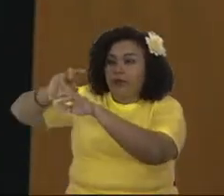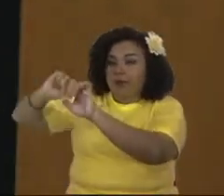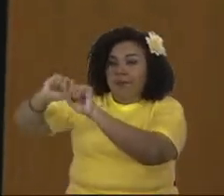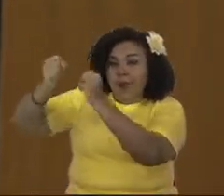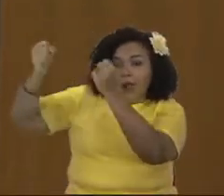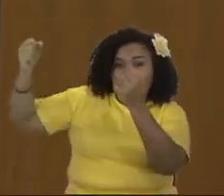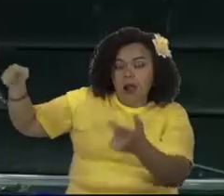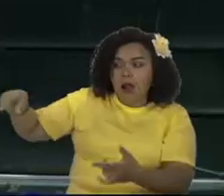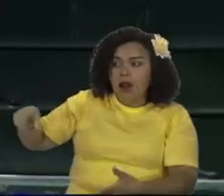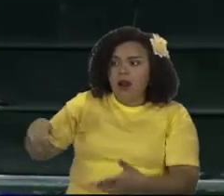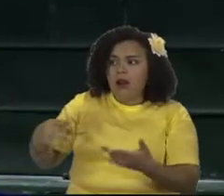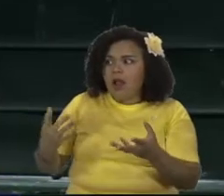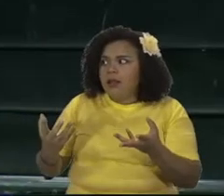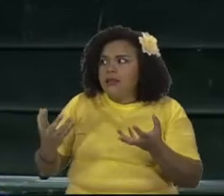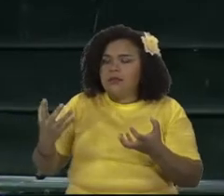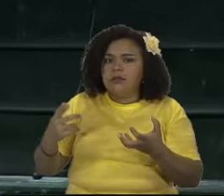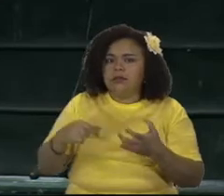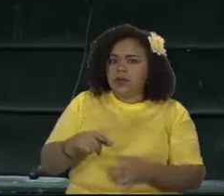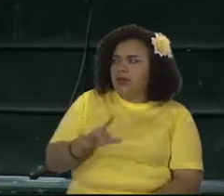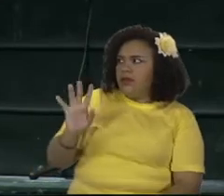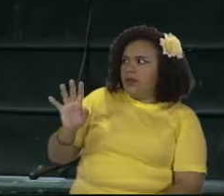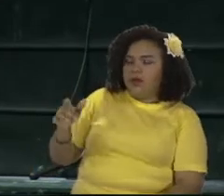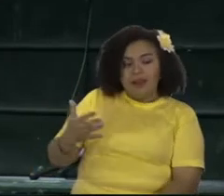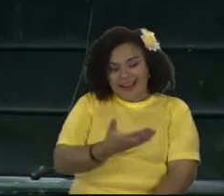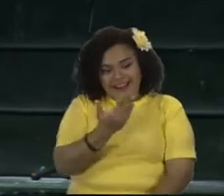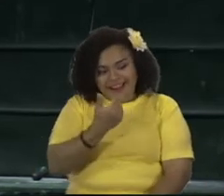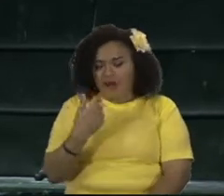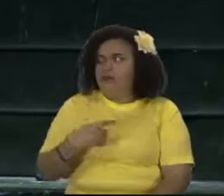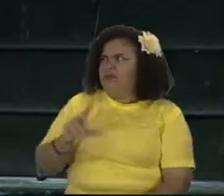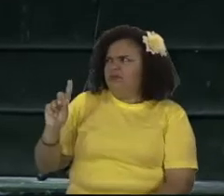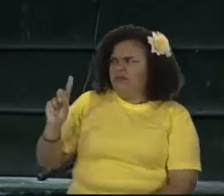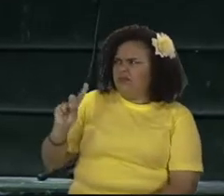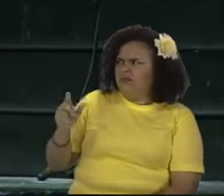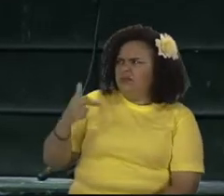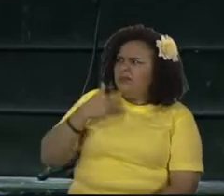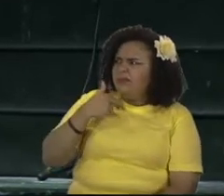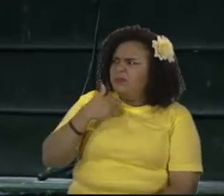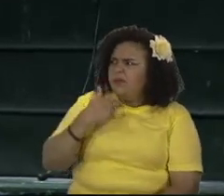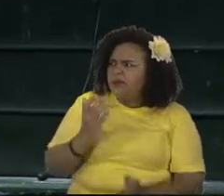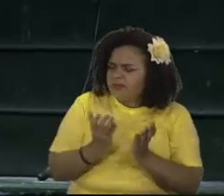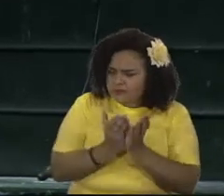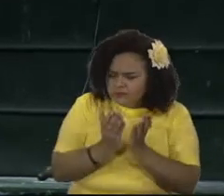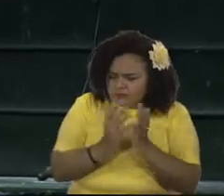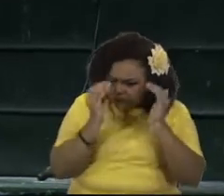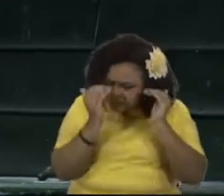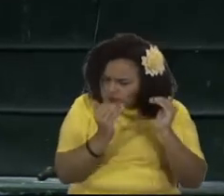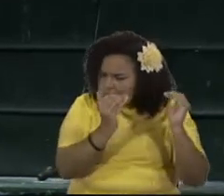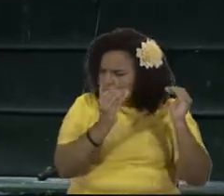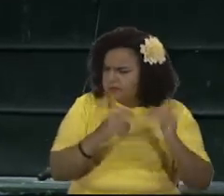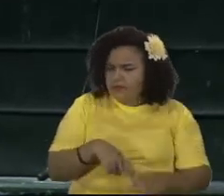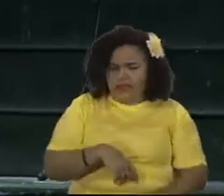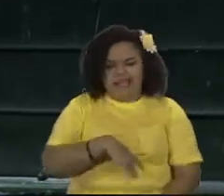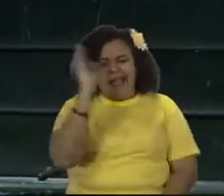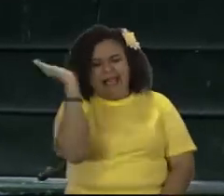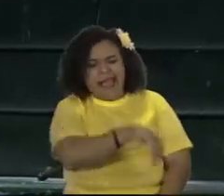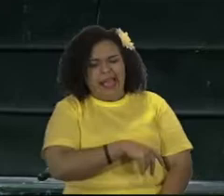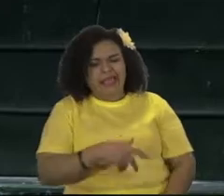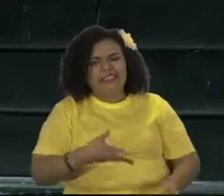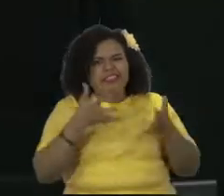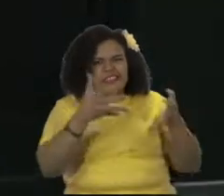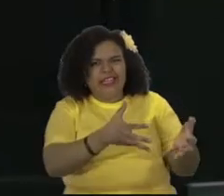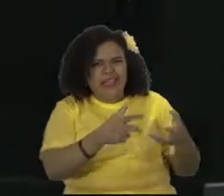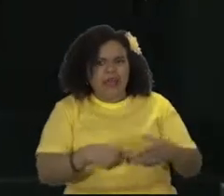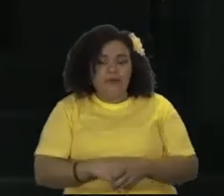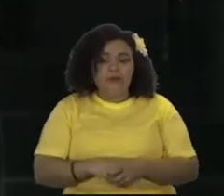things that wouldn't be good to my relationship with God. And so that the